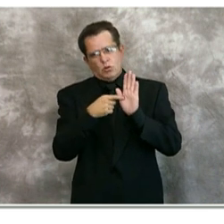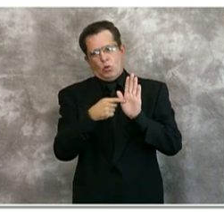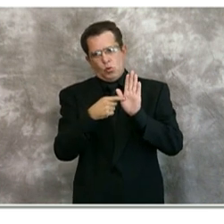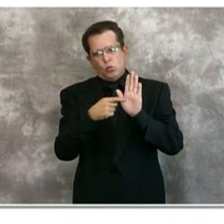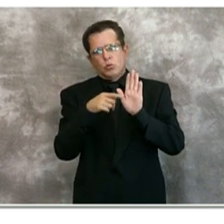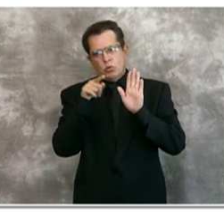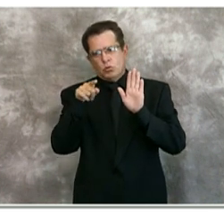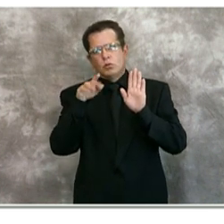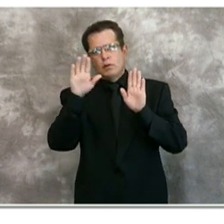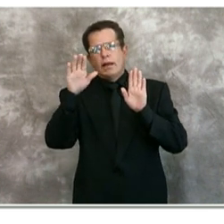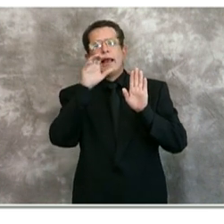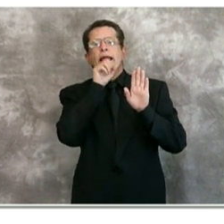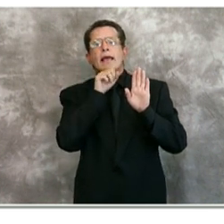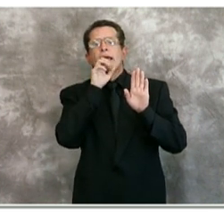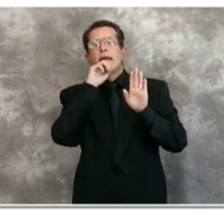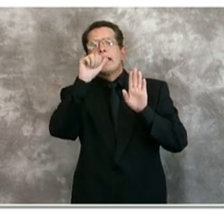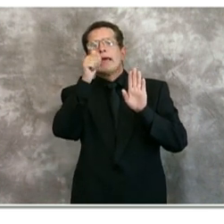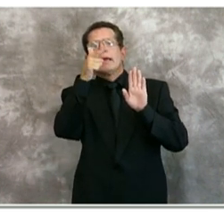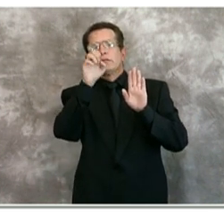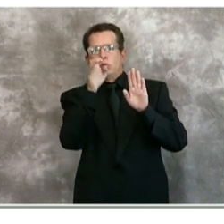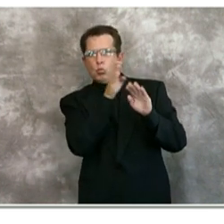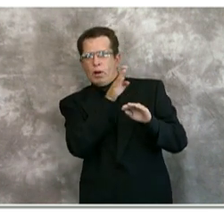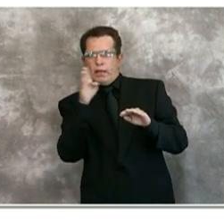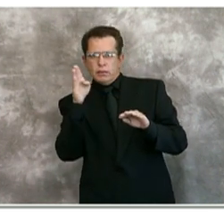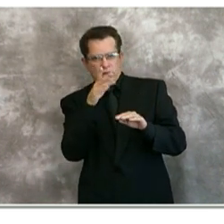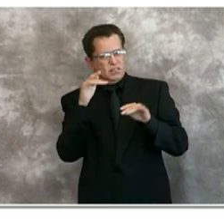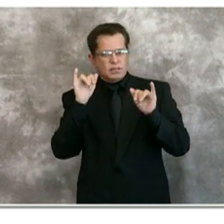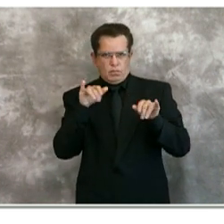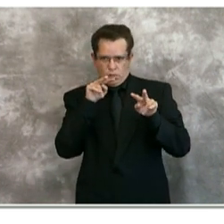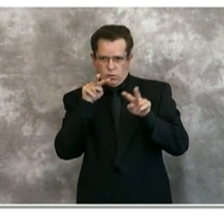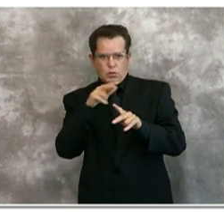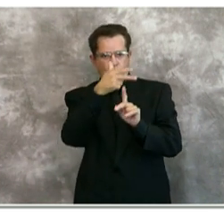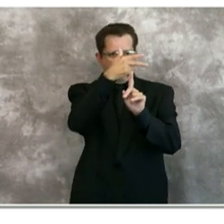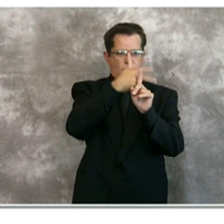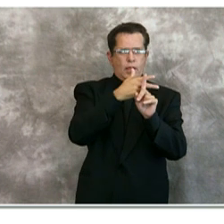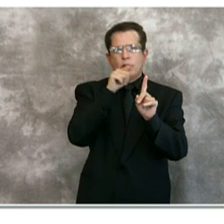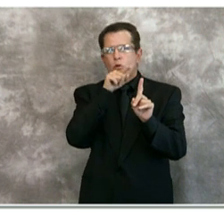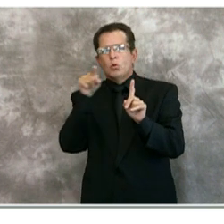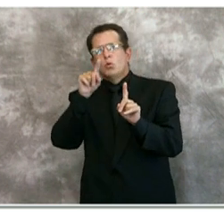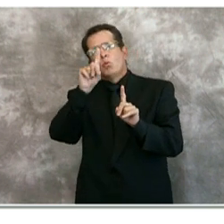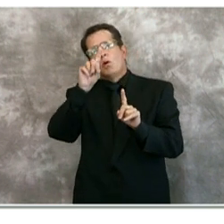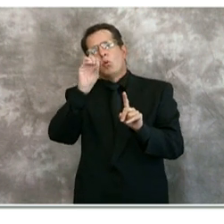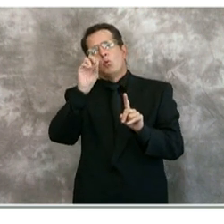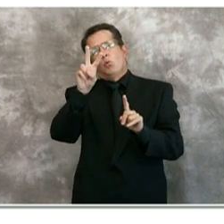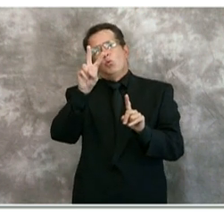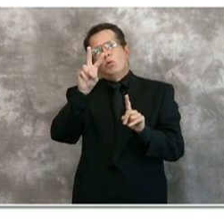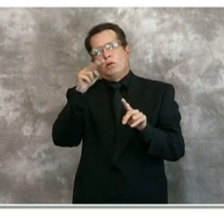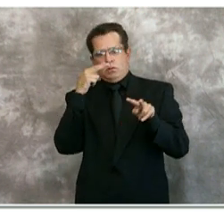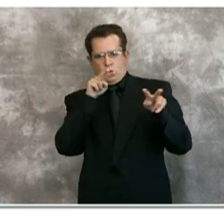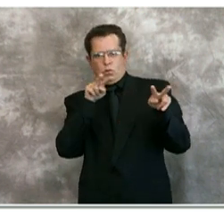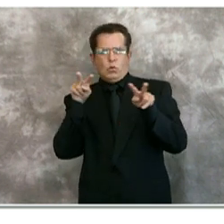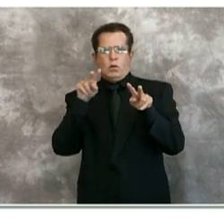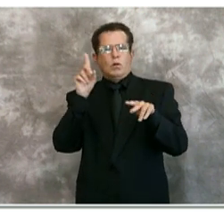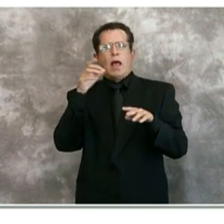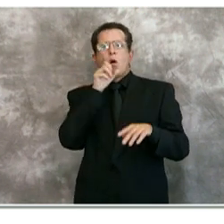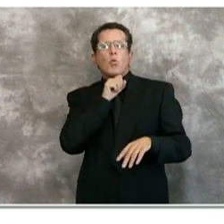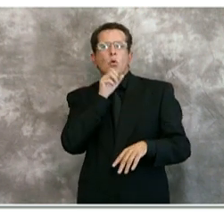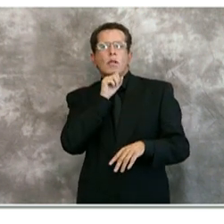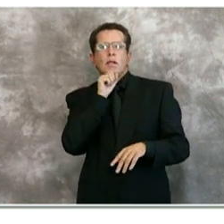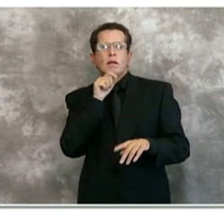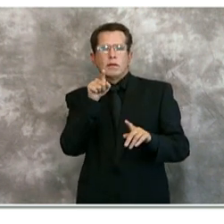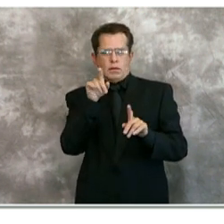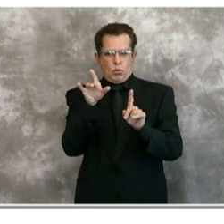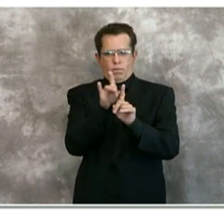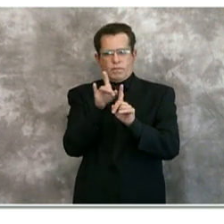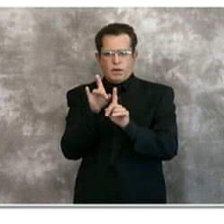the age range of the cases is from 3 months to 102 years of age. For our age